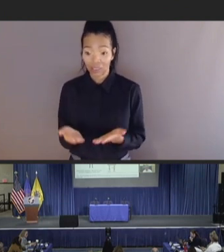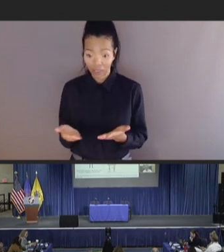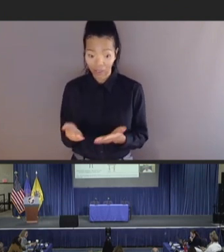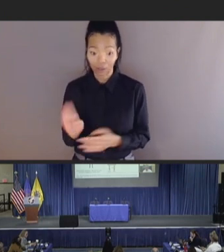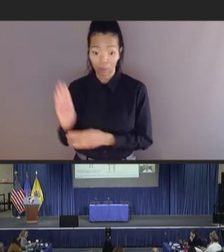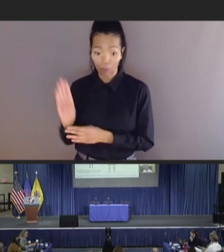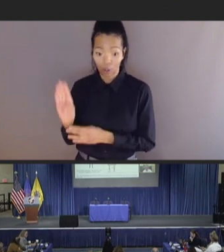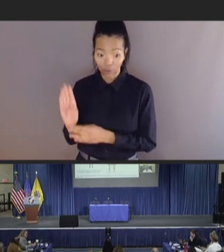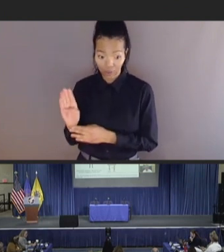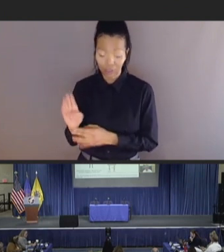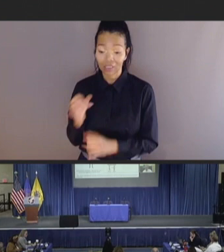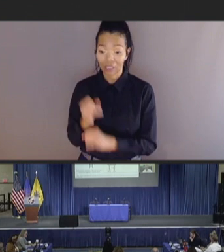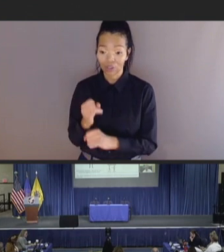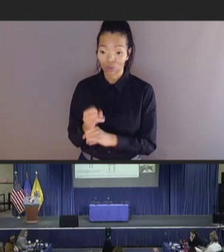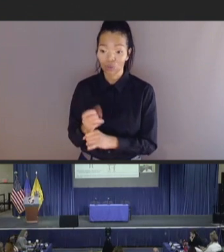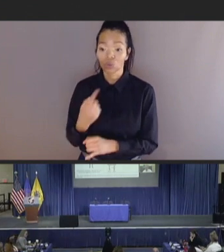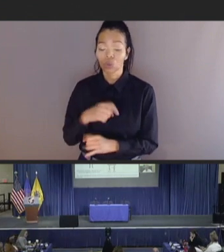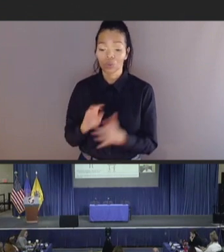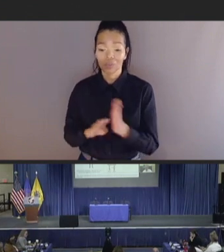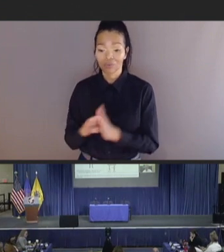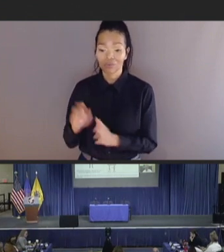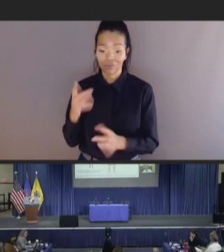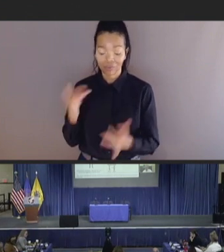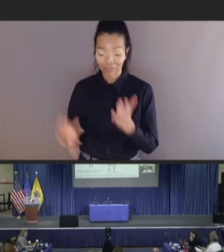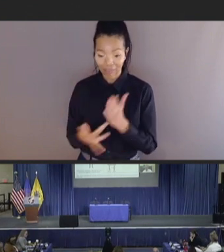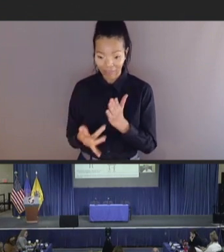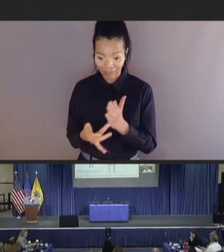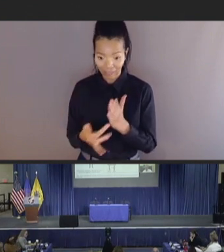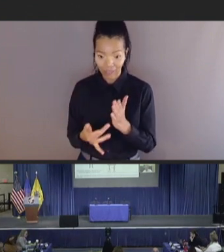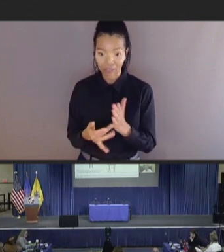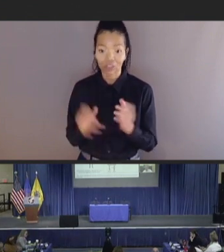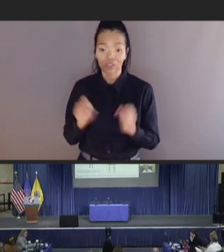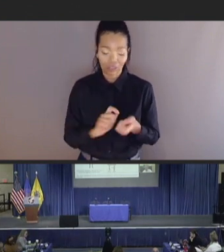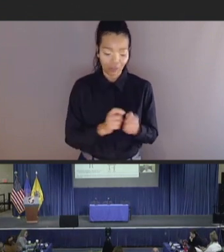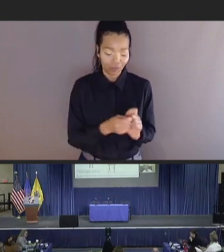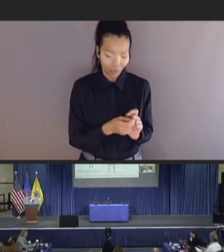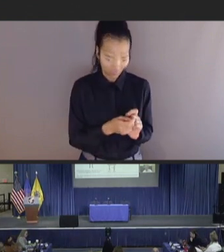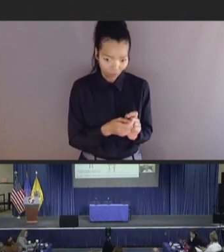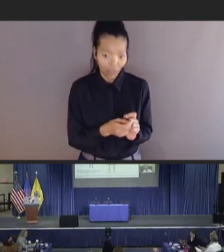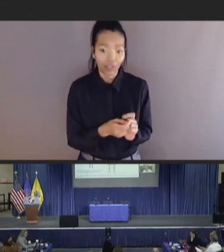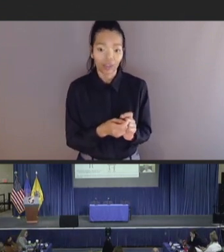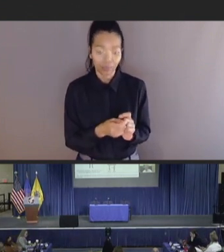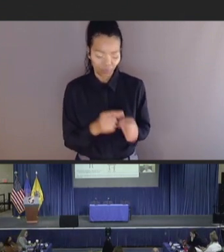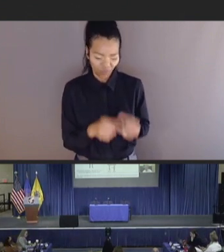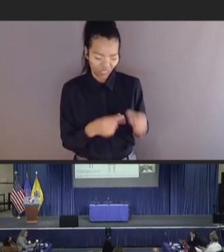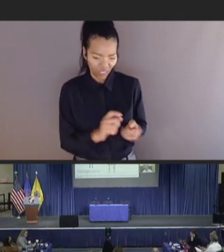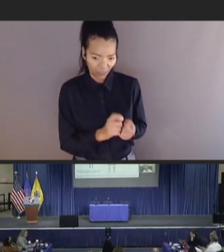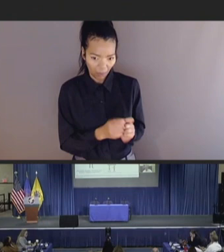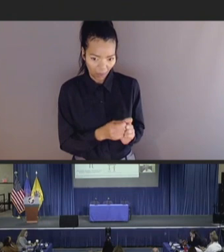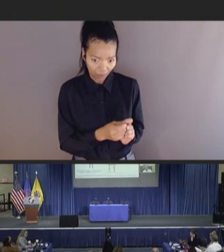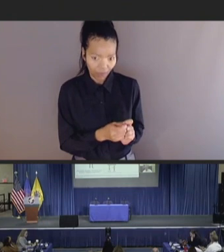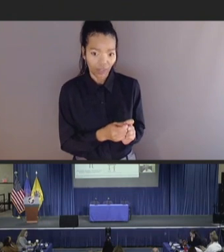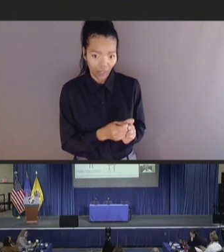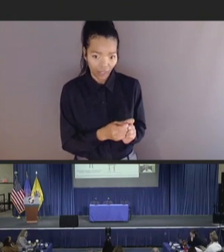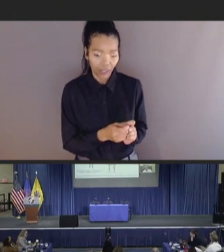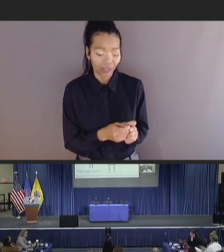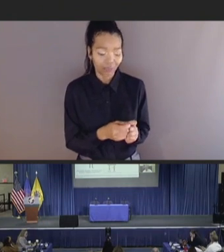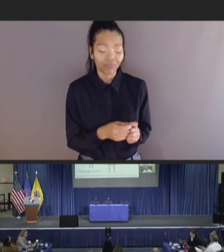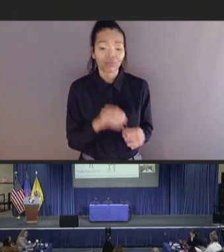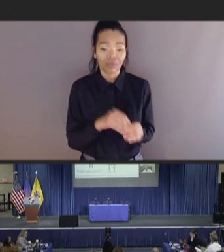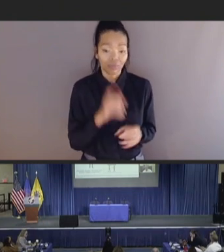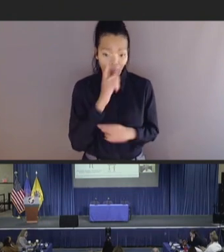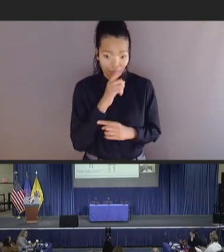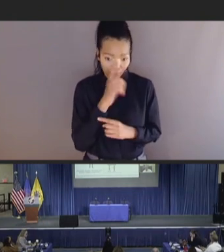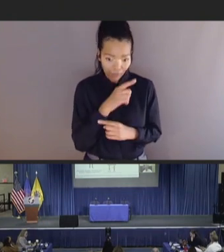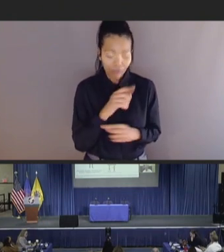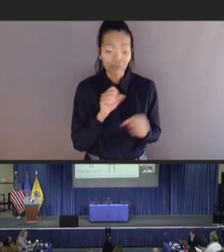that we develop a technology that allow us, by genetically modifying direct eggs of the mice, that allow us to establish